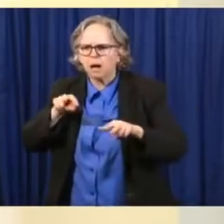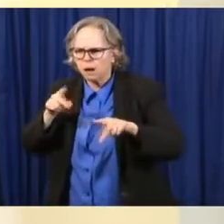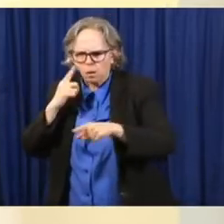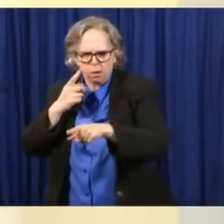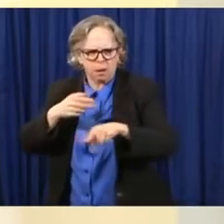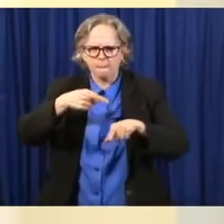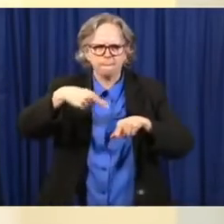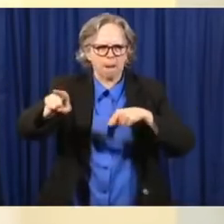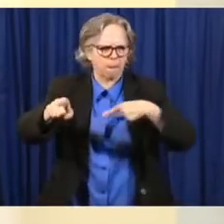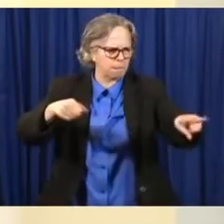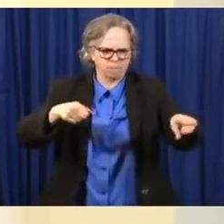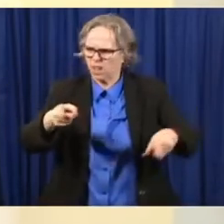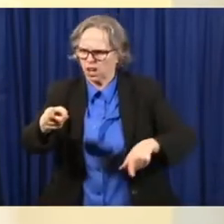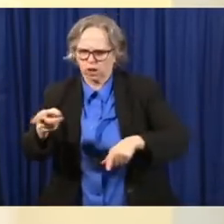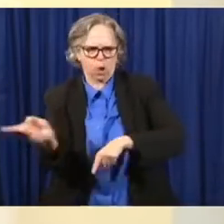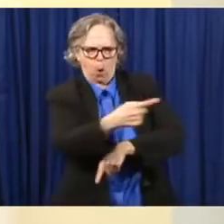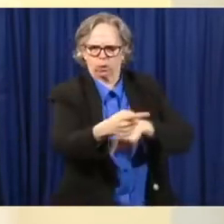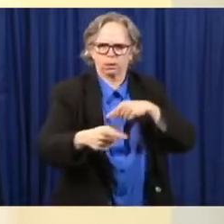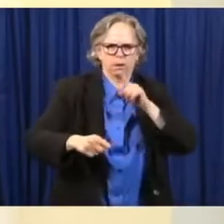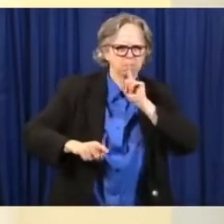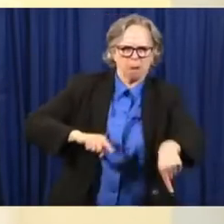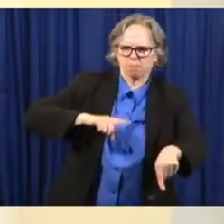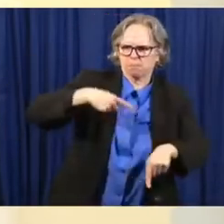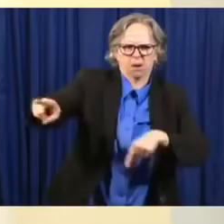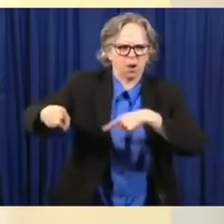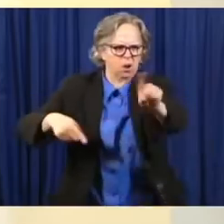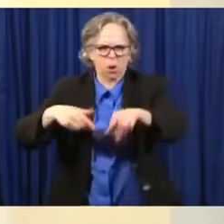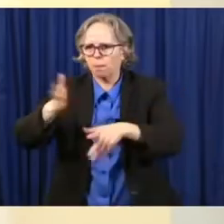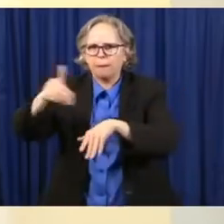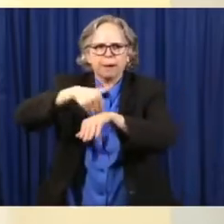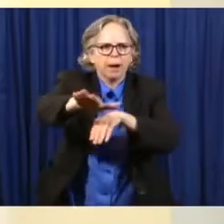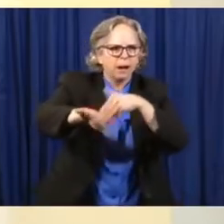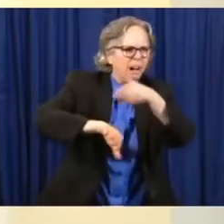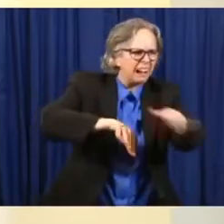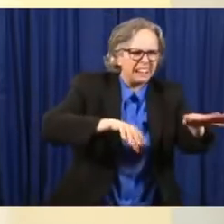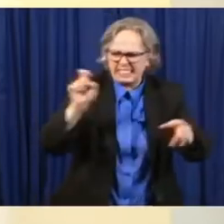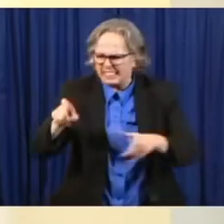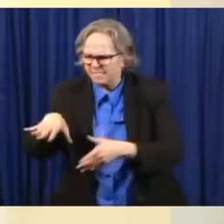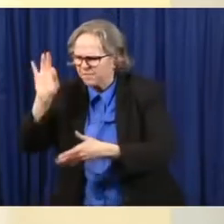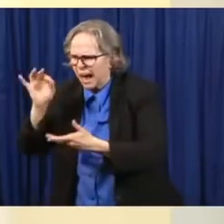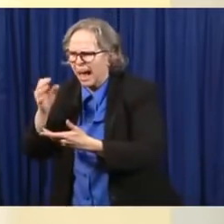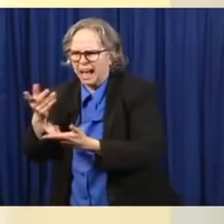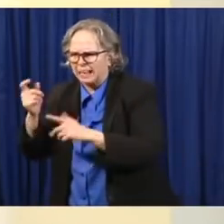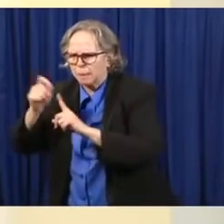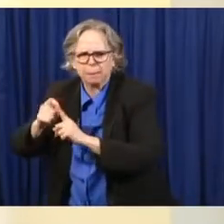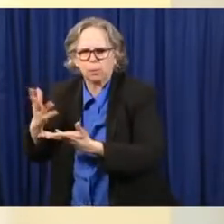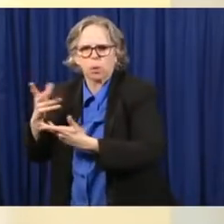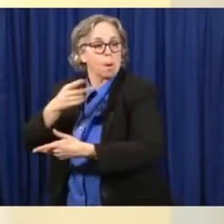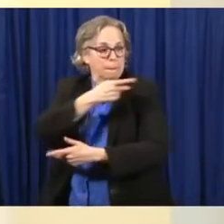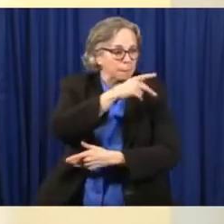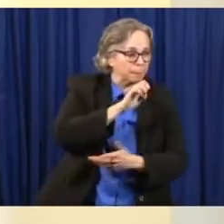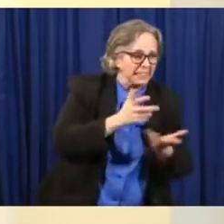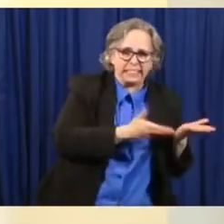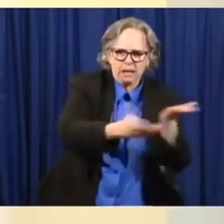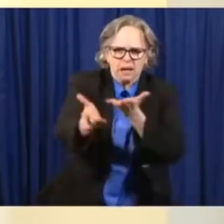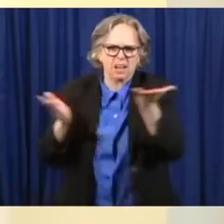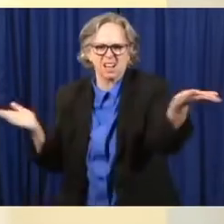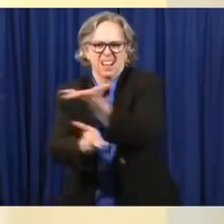enough testing, we are moving resources so that we can quickly put out the fires of the spread of infectious